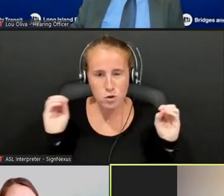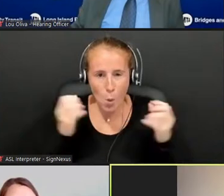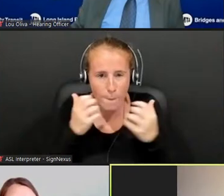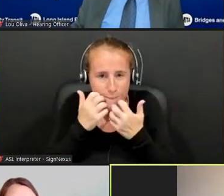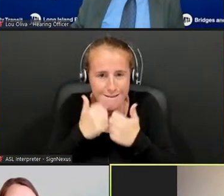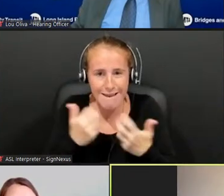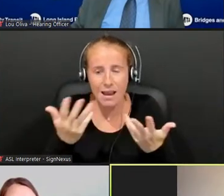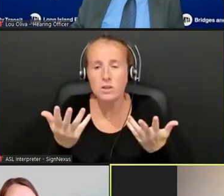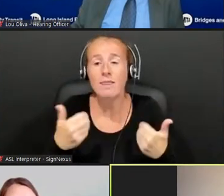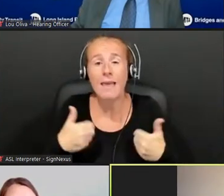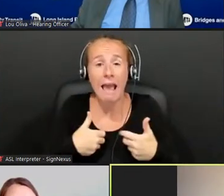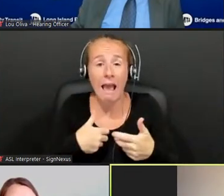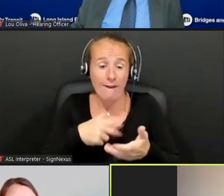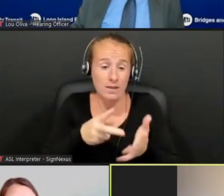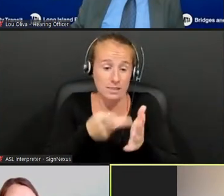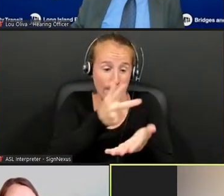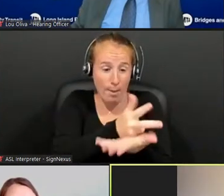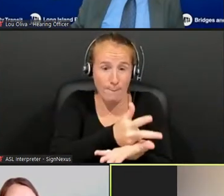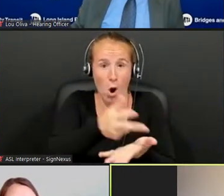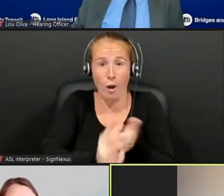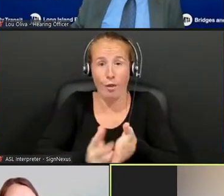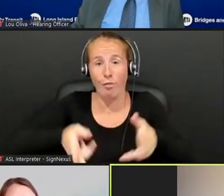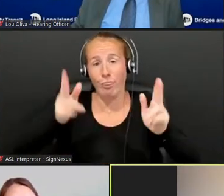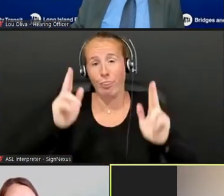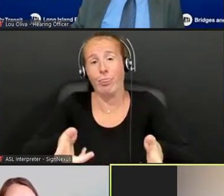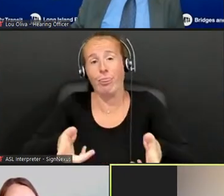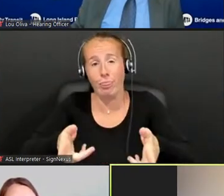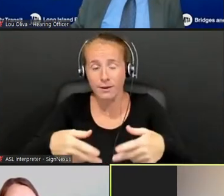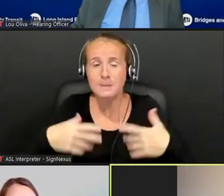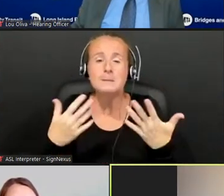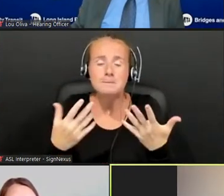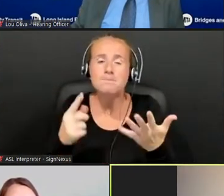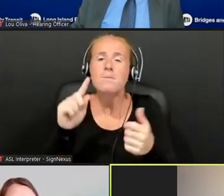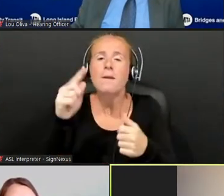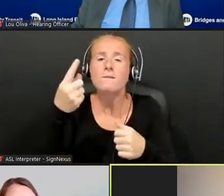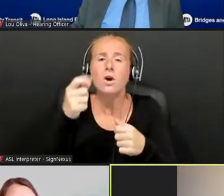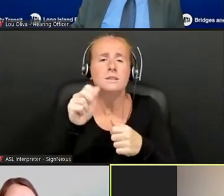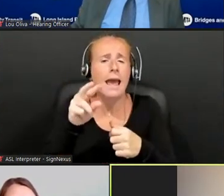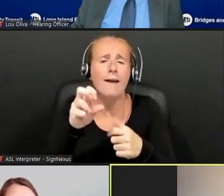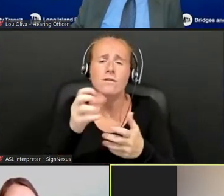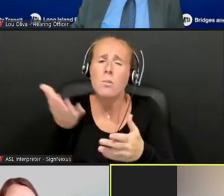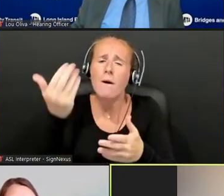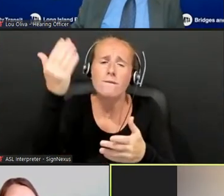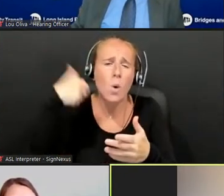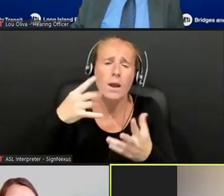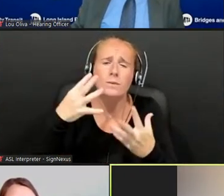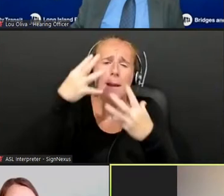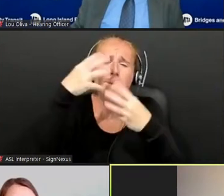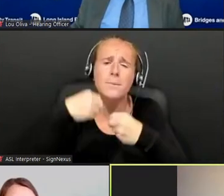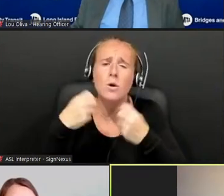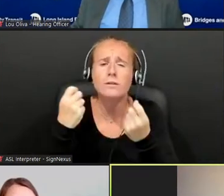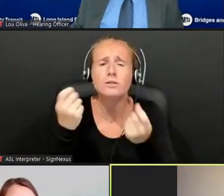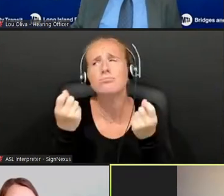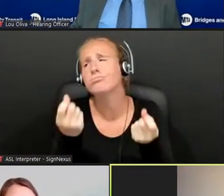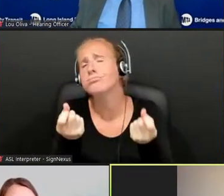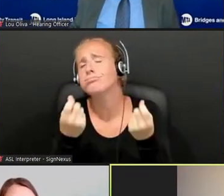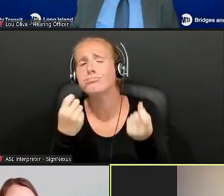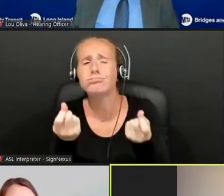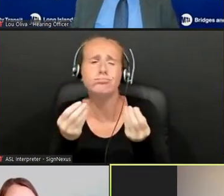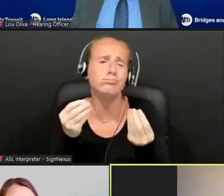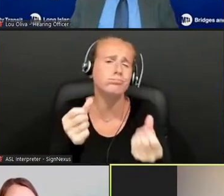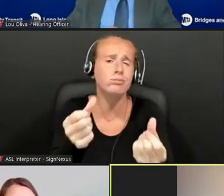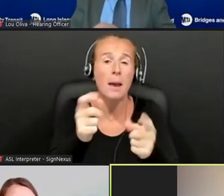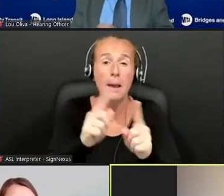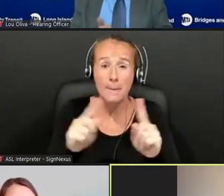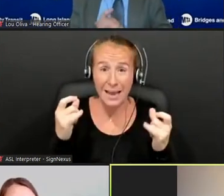double parking First Avenue used to be a beautiful Street to drive on now you